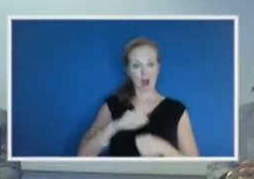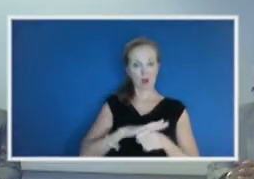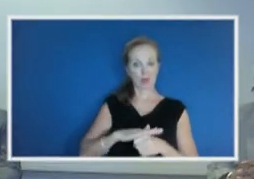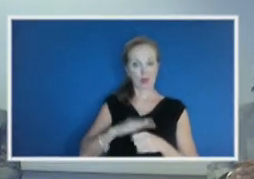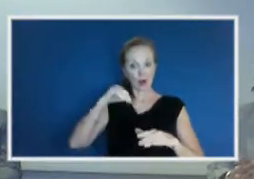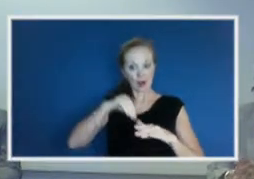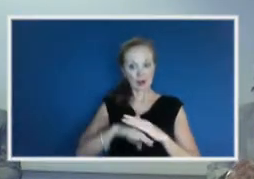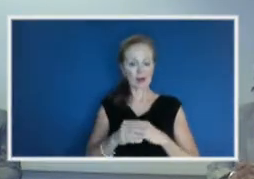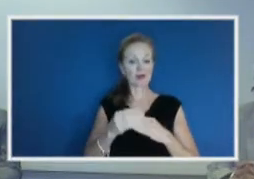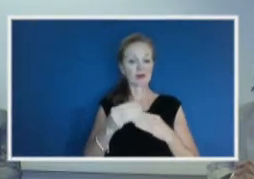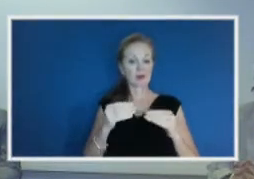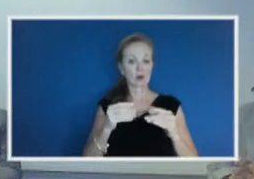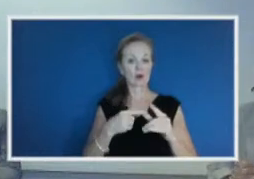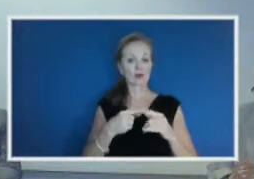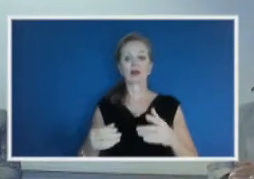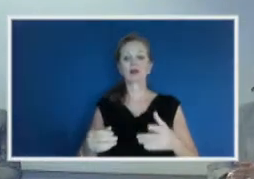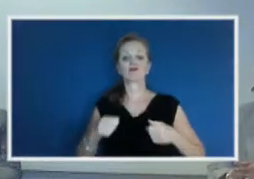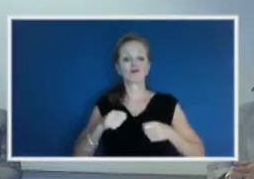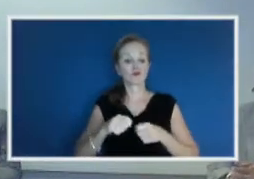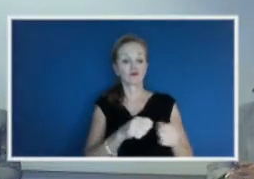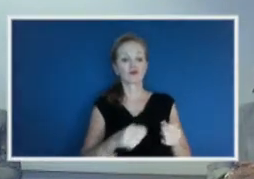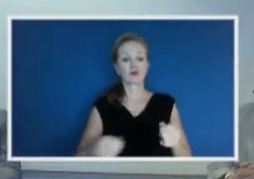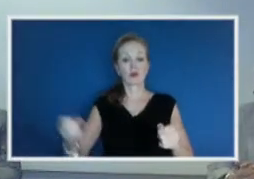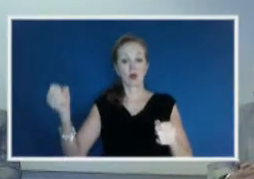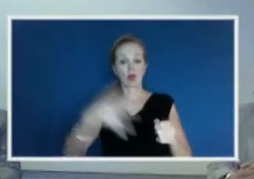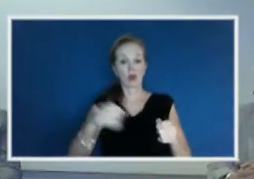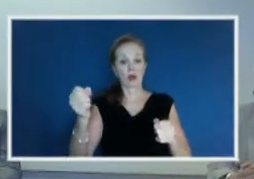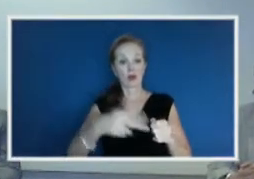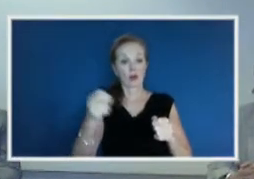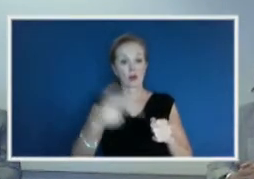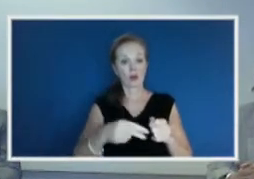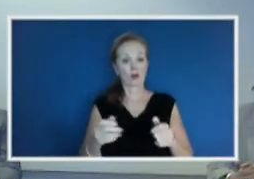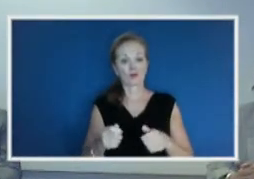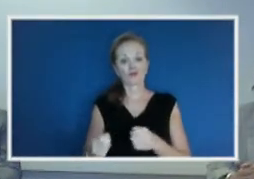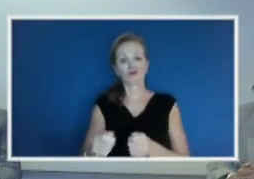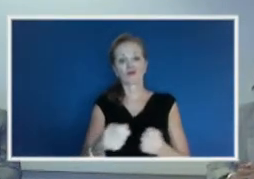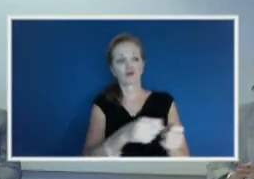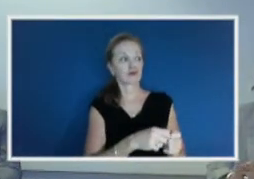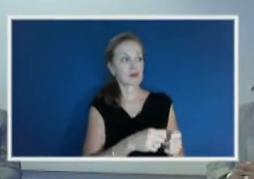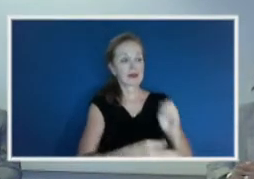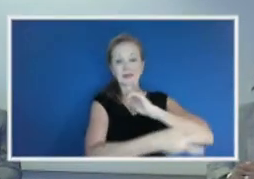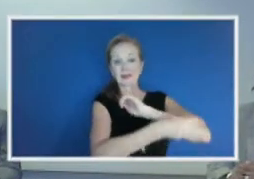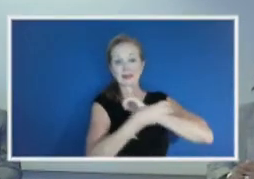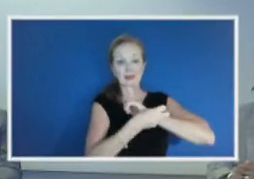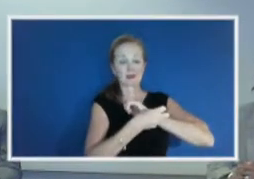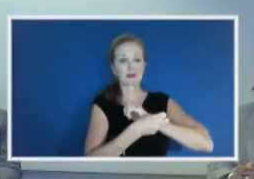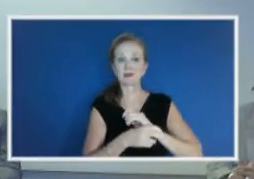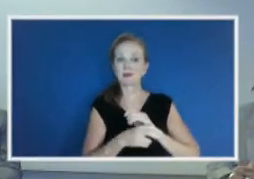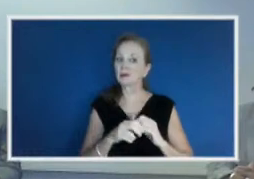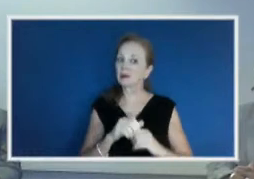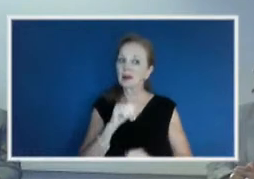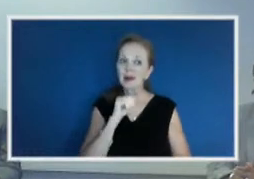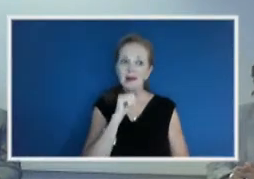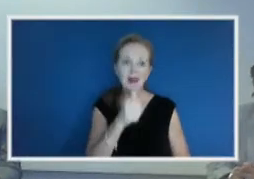fill up a cart, and they walk out. This is not San Francisco, it's Charlotte. So there's an urgency that we need to